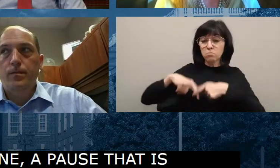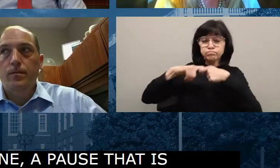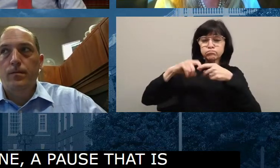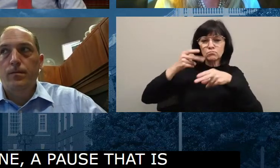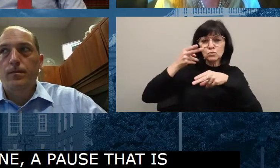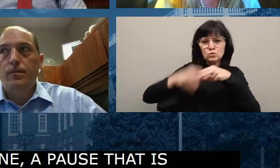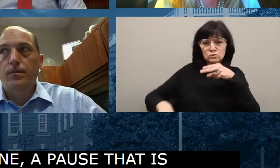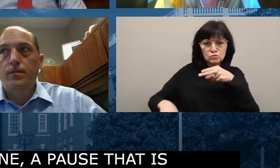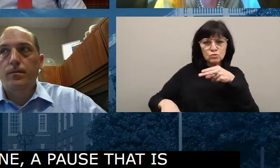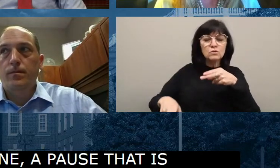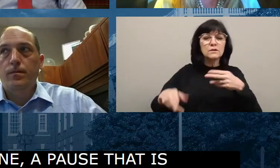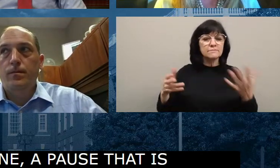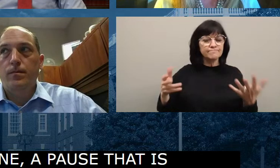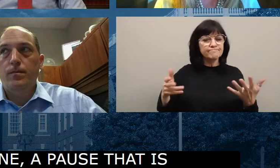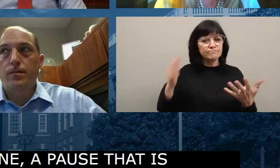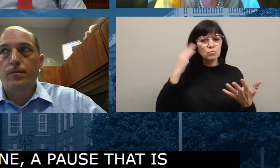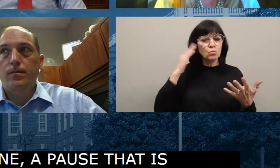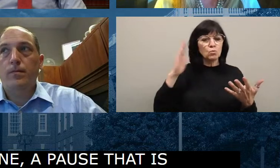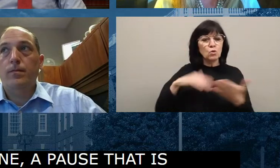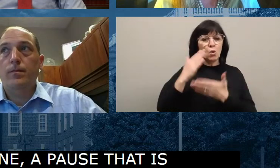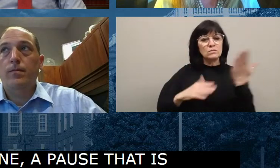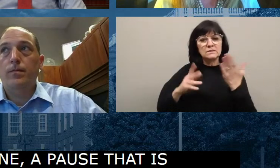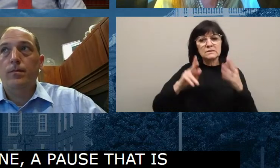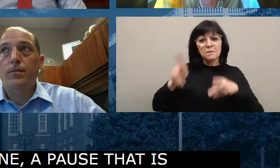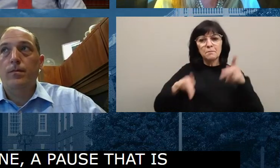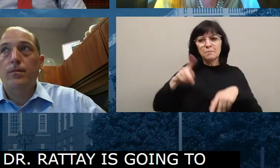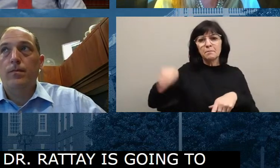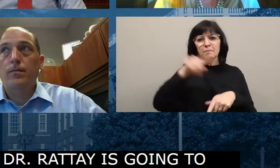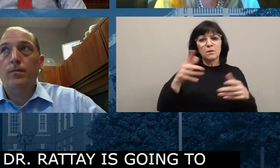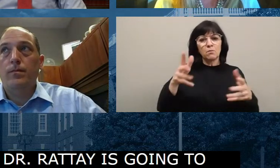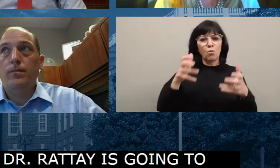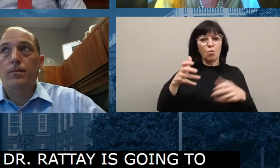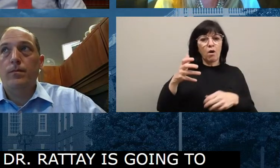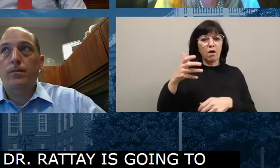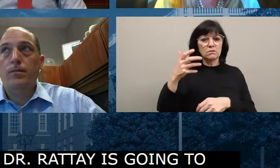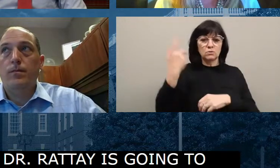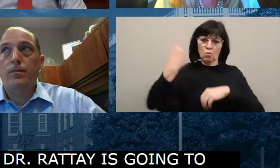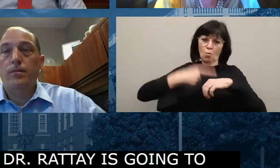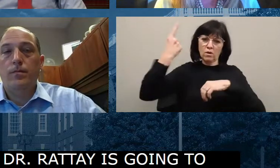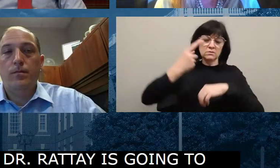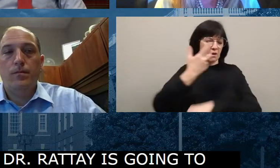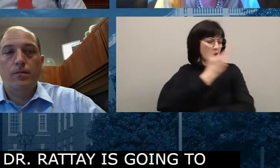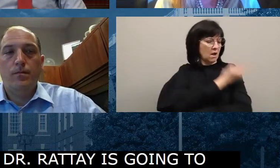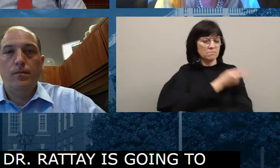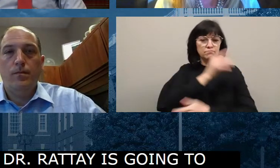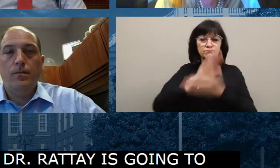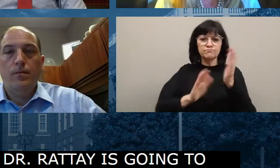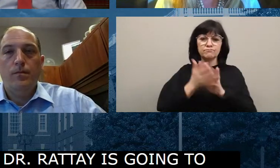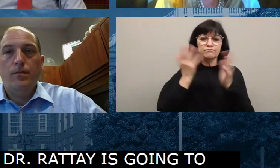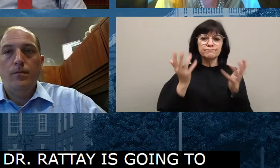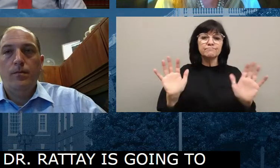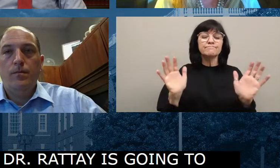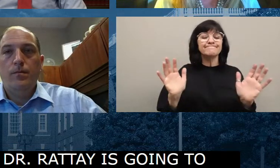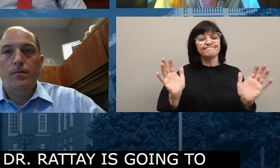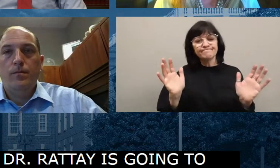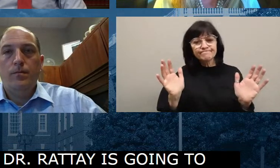one dose and done, vaccines flowing into people's arms. Some rare occasions of